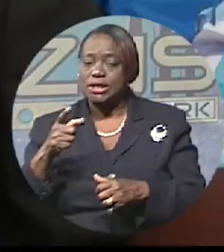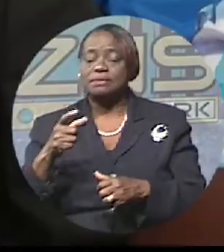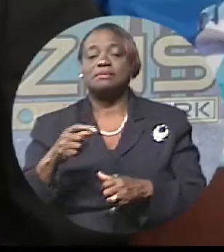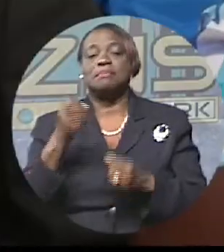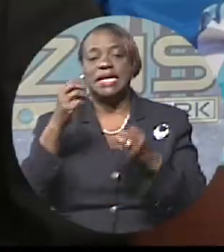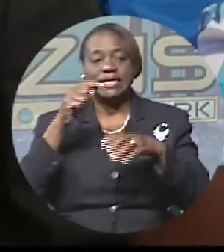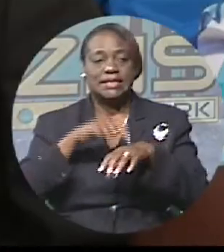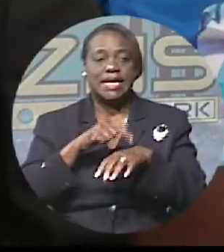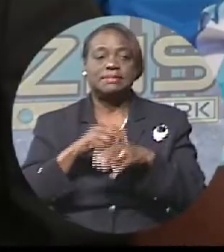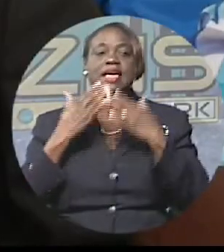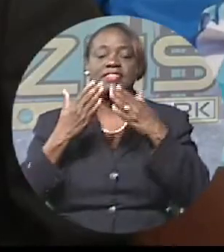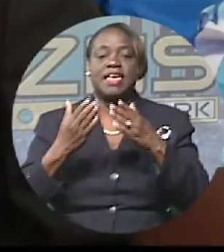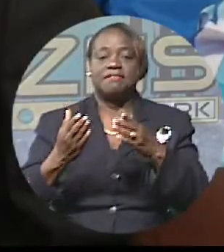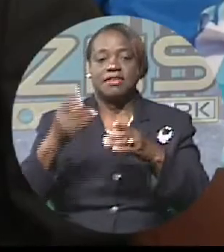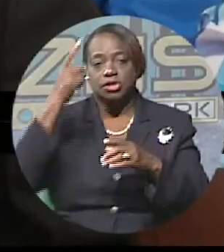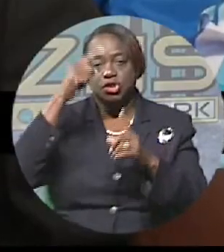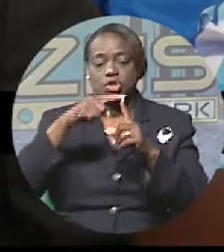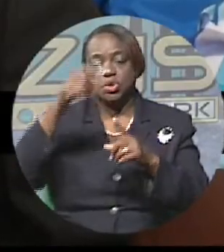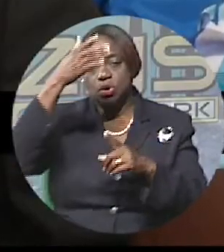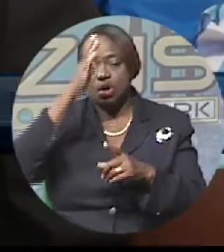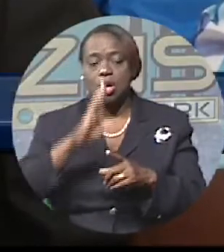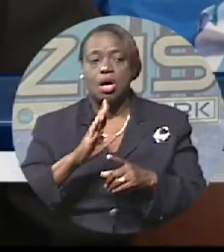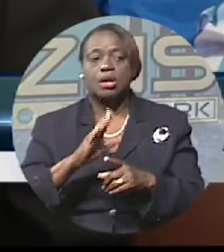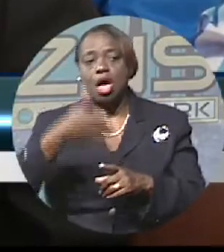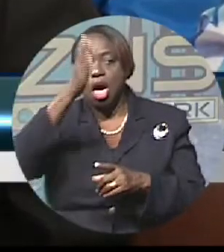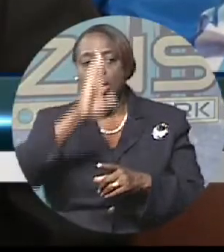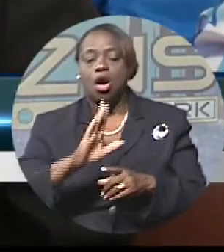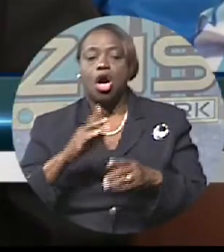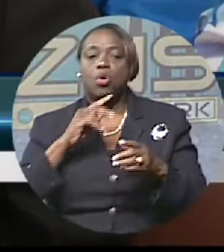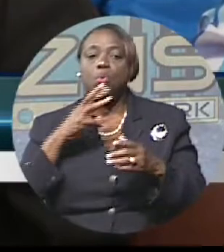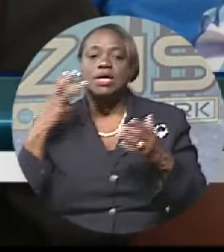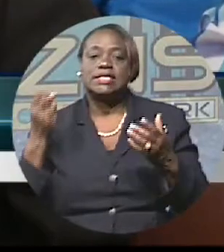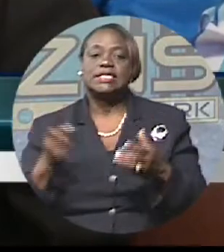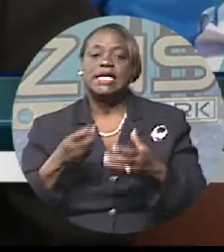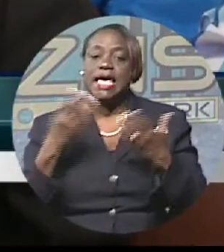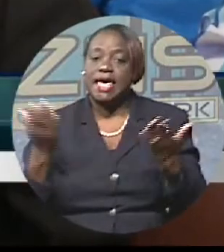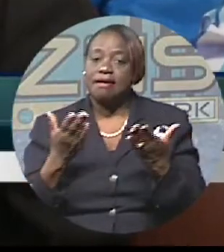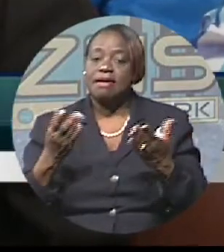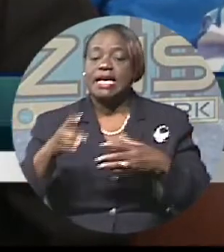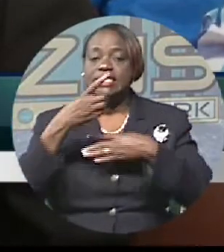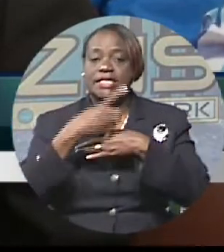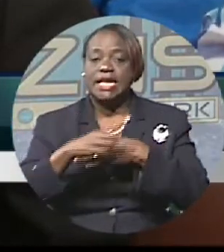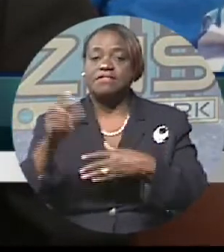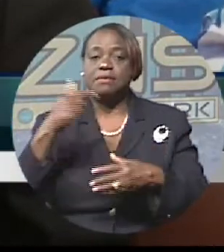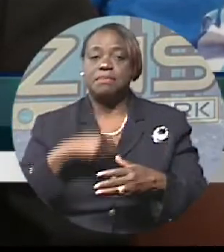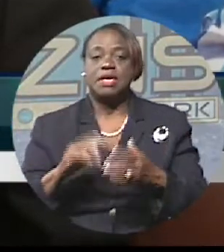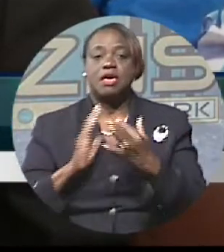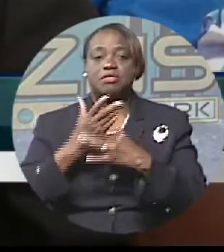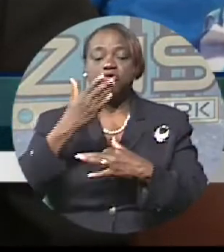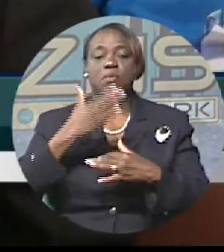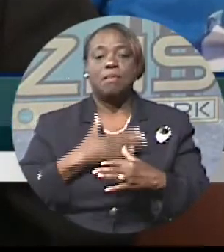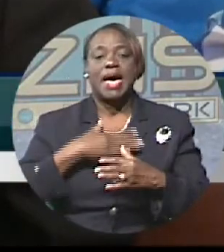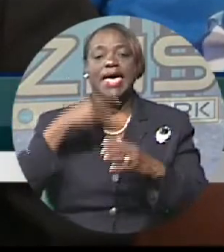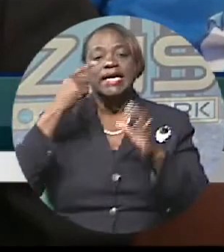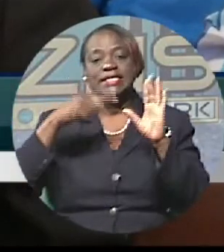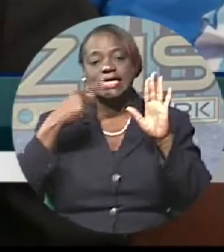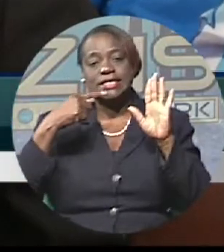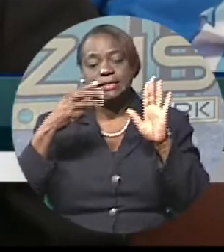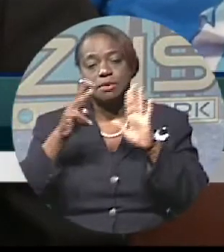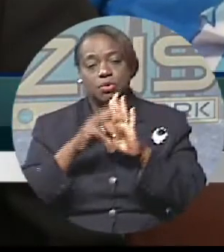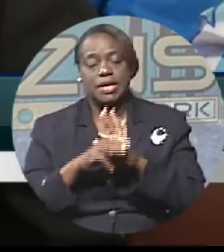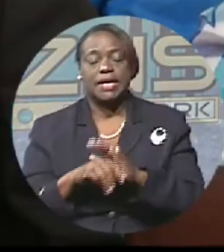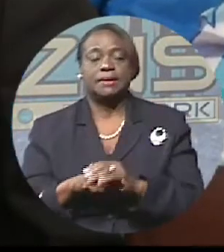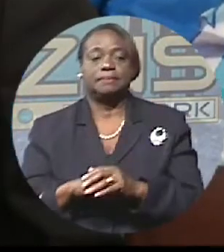God. He's been here. He's delivered me through my testimony, so I had my testimony and my deliverance in once.